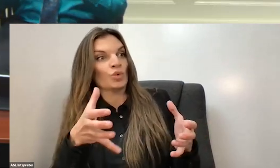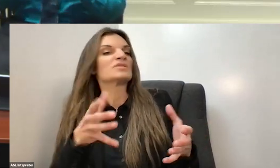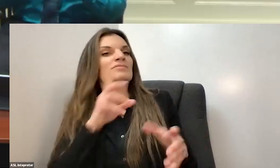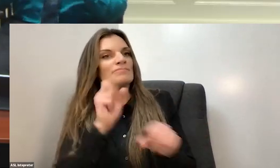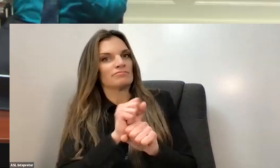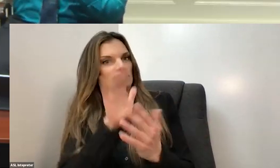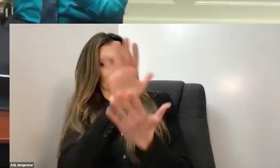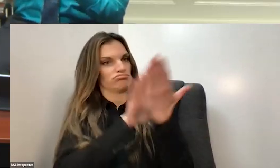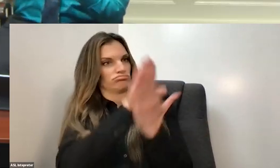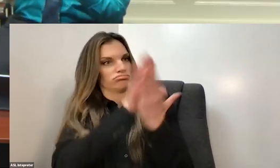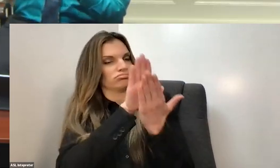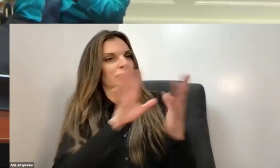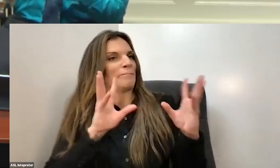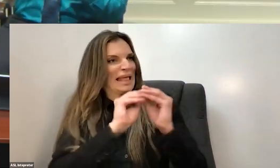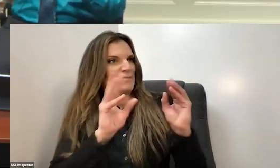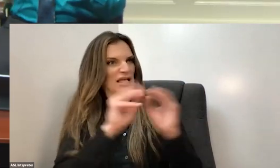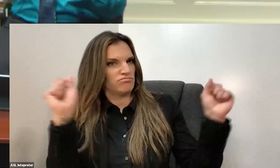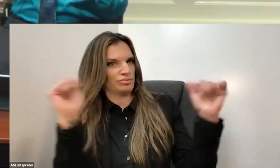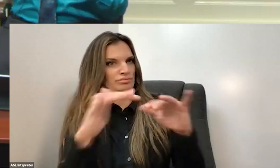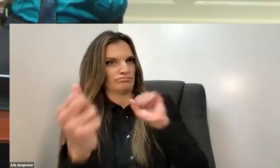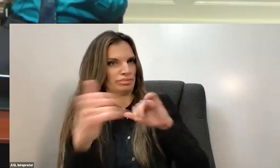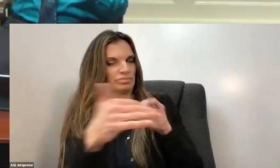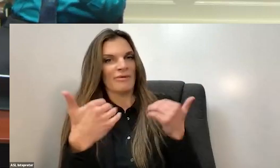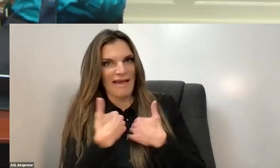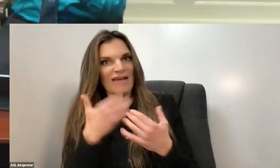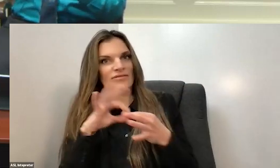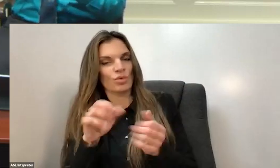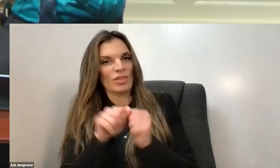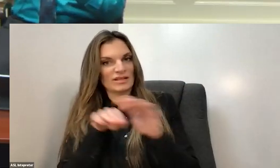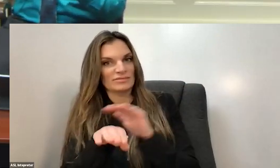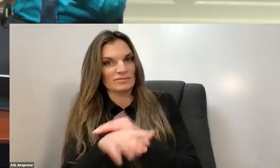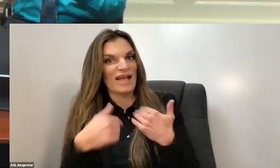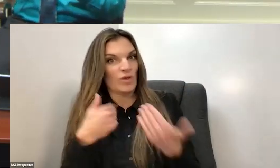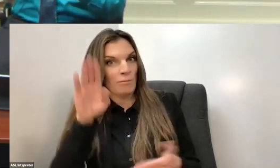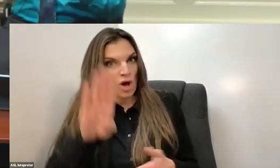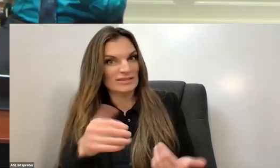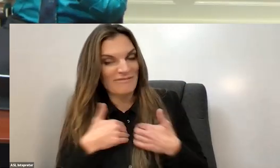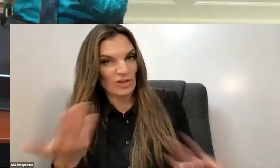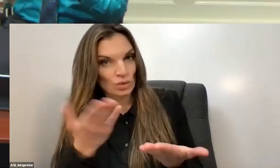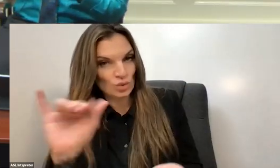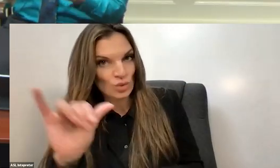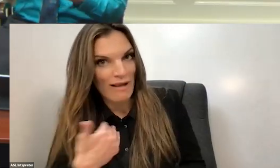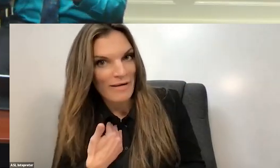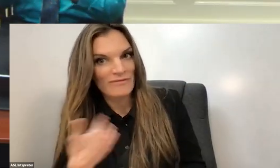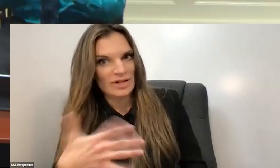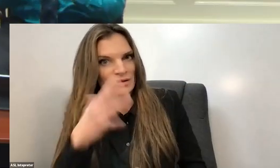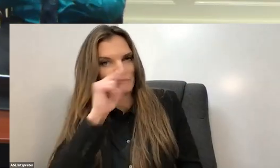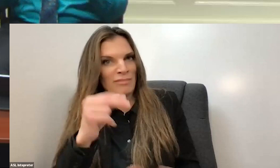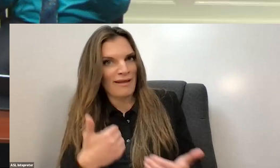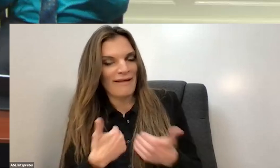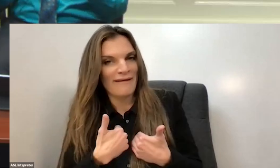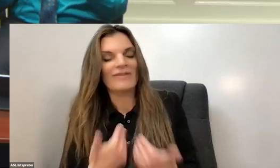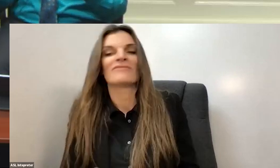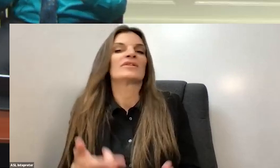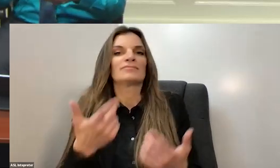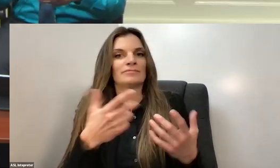Oh yeah. And so there's no substitution, like Jennison said, conferences. But even there's one here in Boston. Meetups, I was just going to say, the Boston Accessibility Group, they've